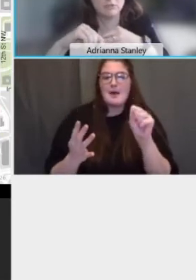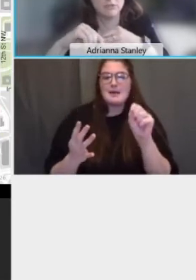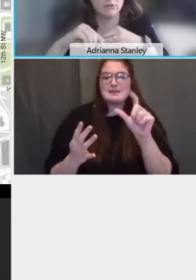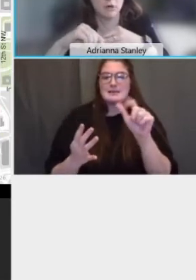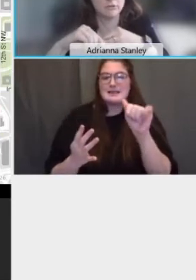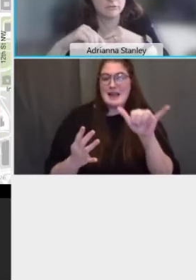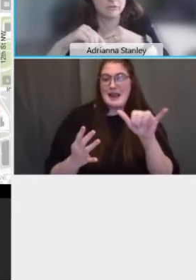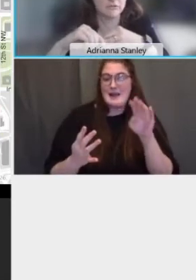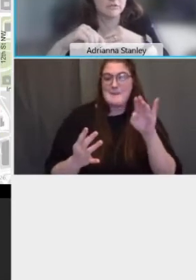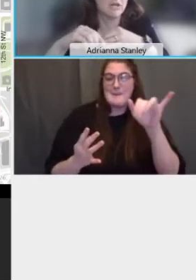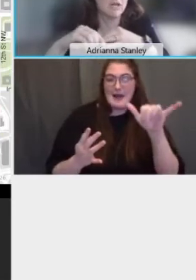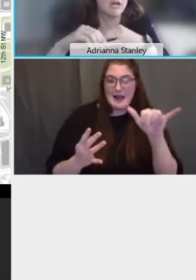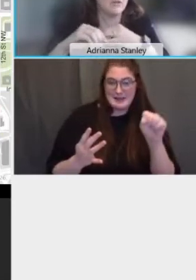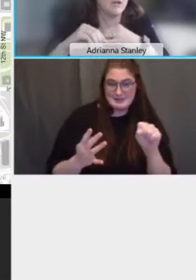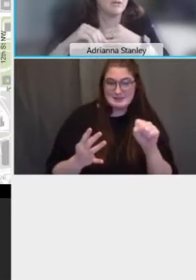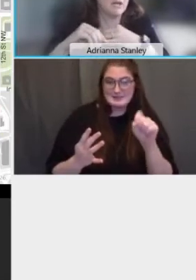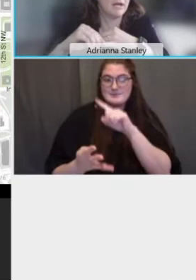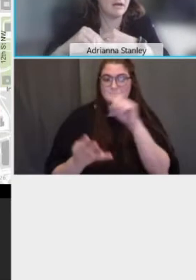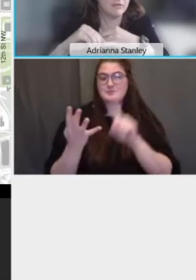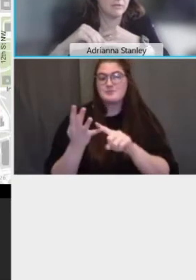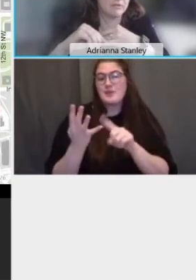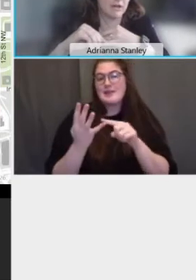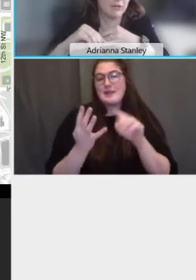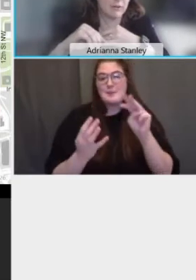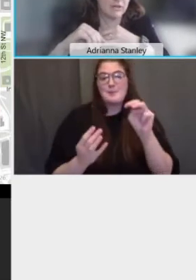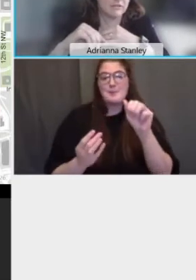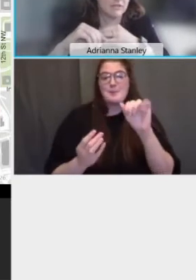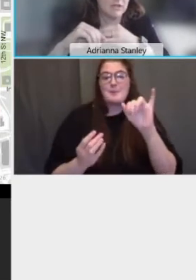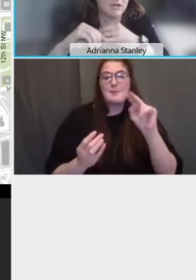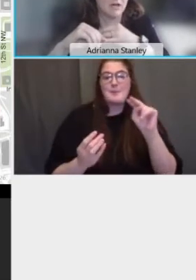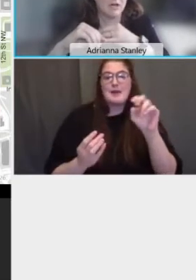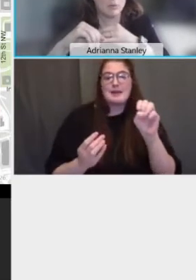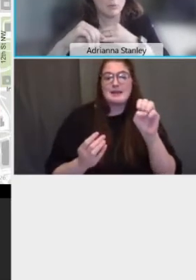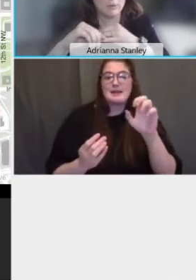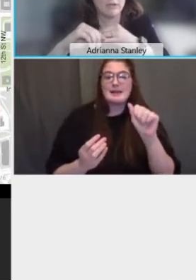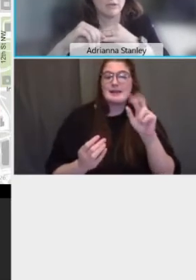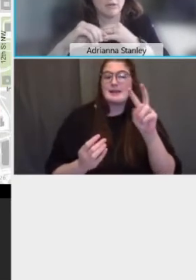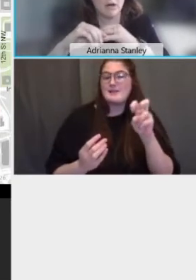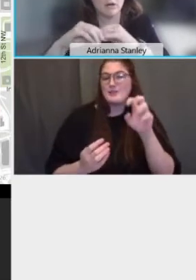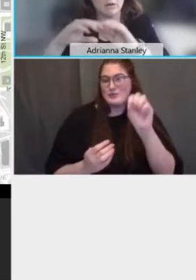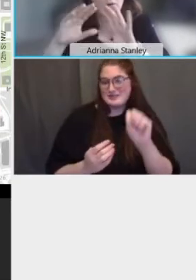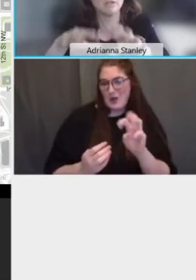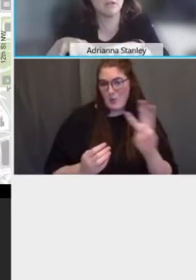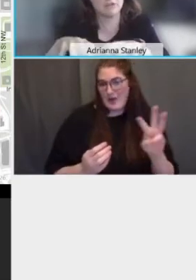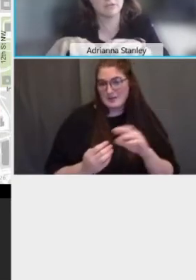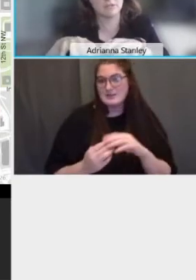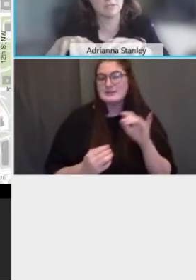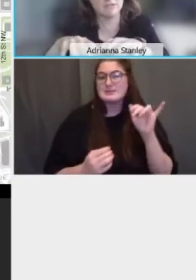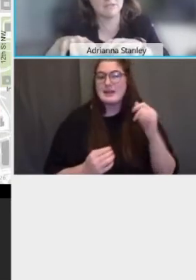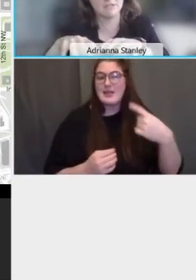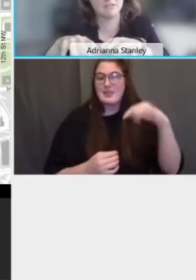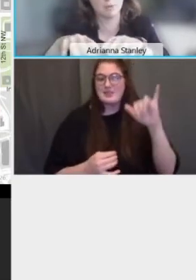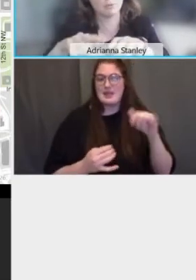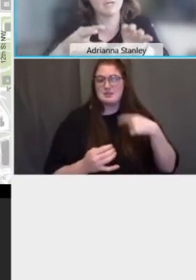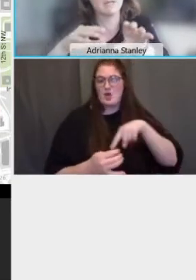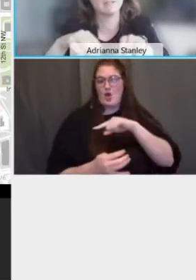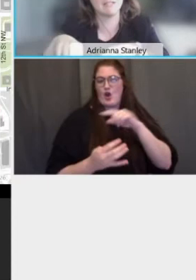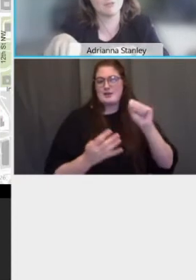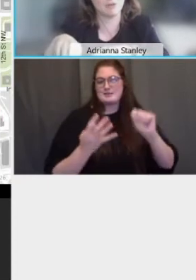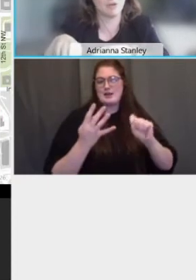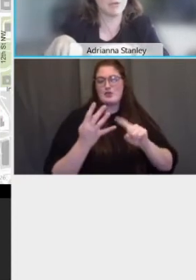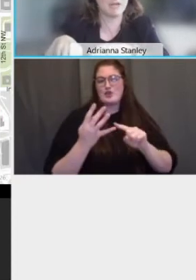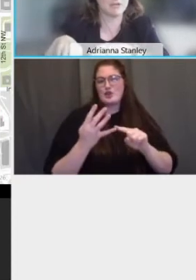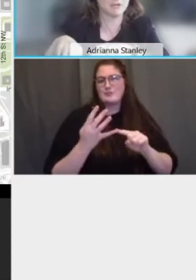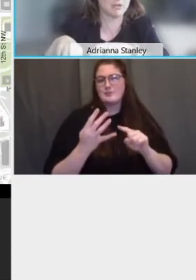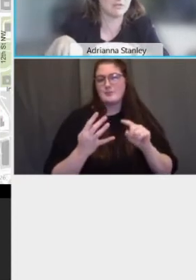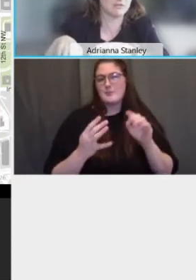conflicts between all users; and then Main Avenue Southwest, where our southern terminus is, but we're connecting